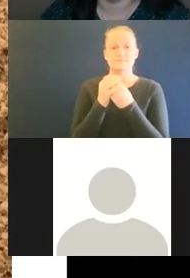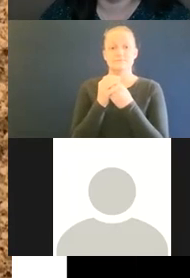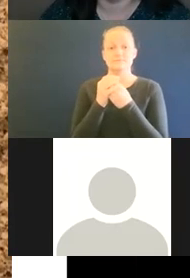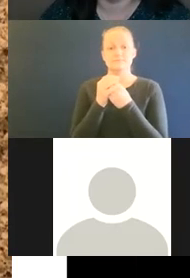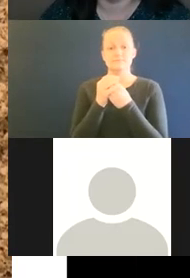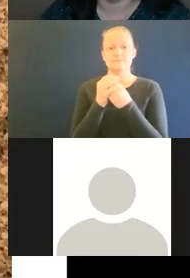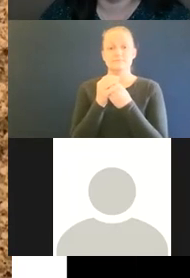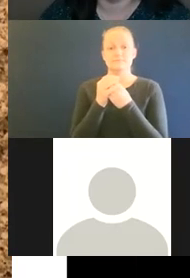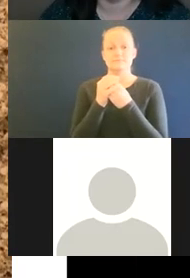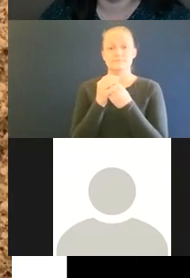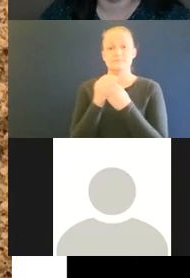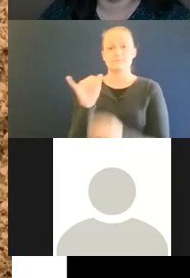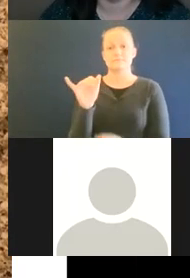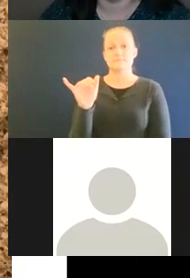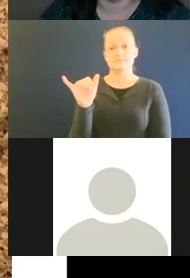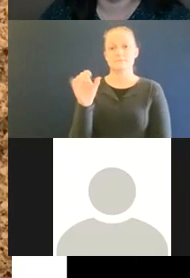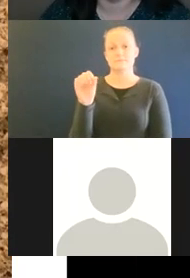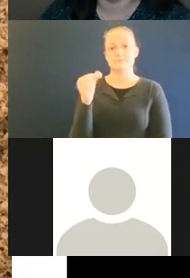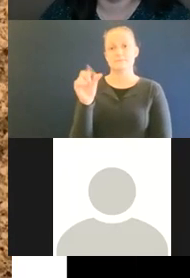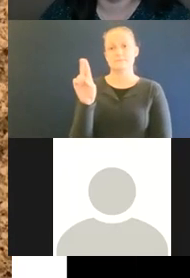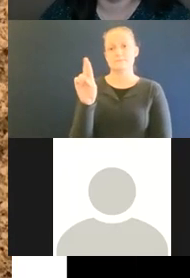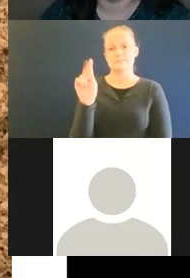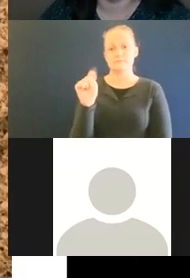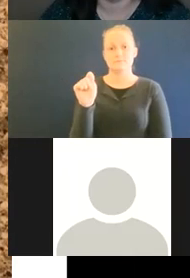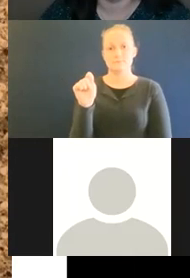Yogurt. yogurt. You too?